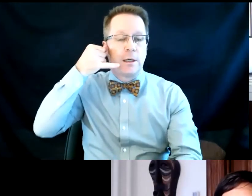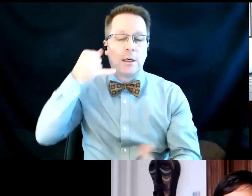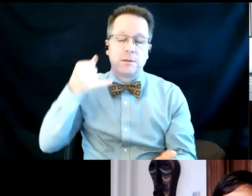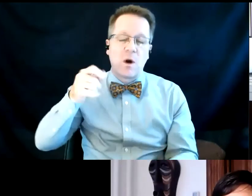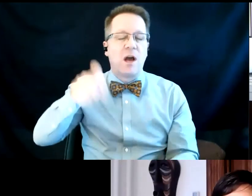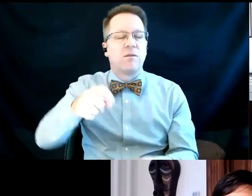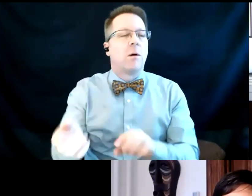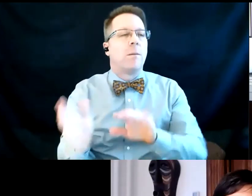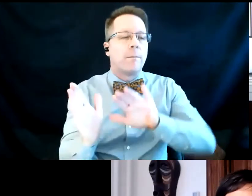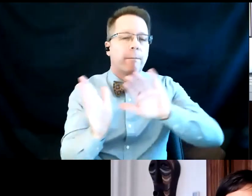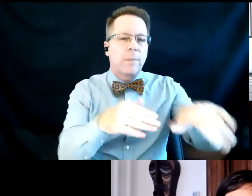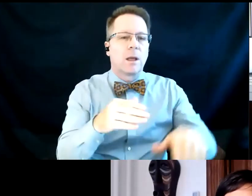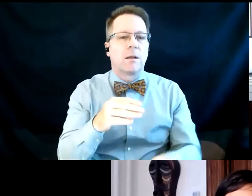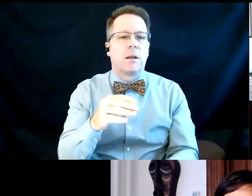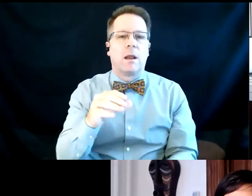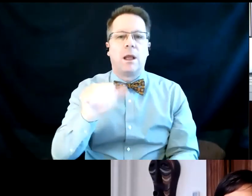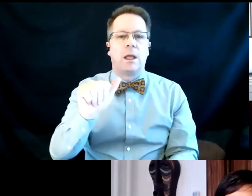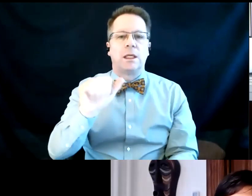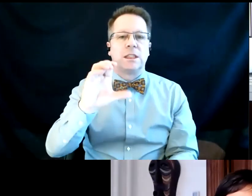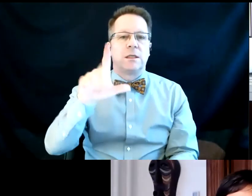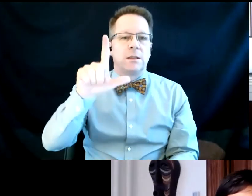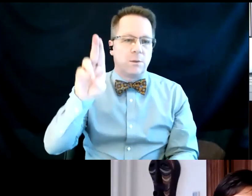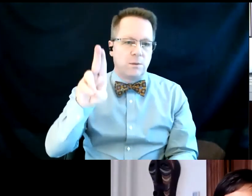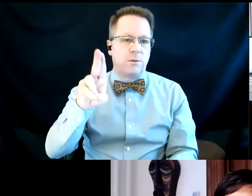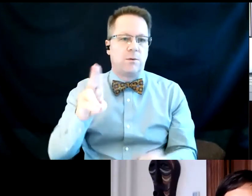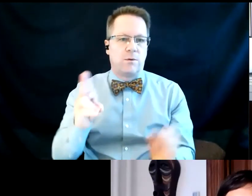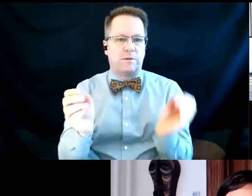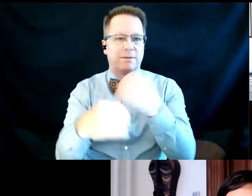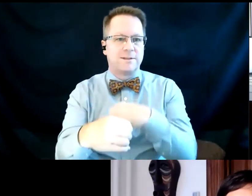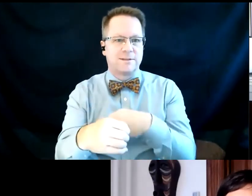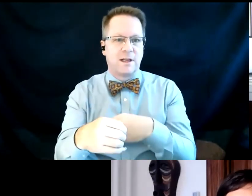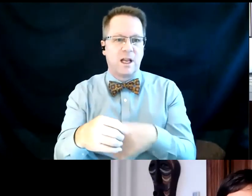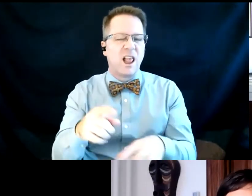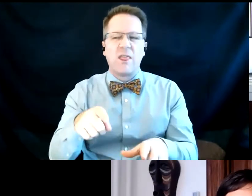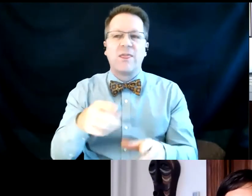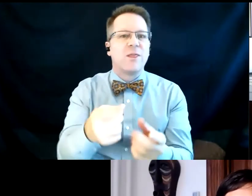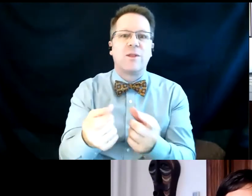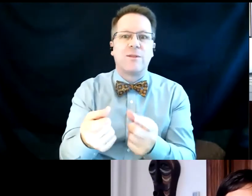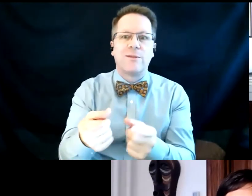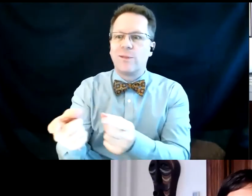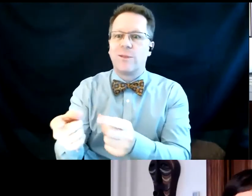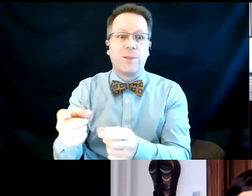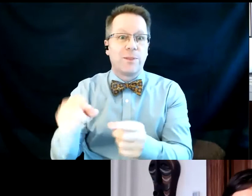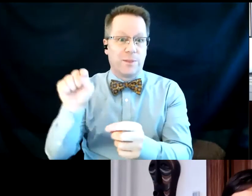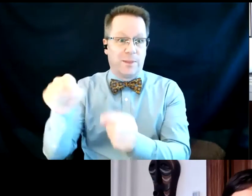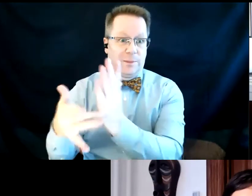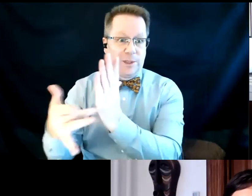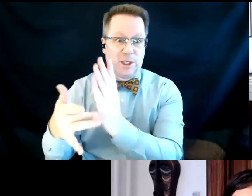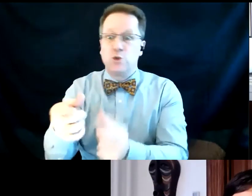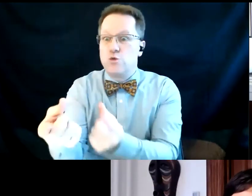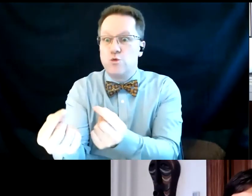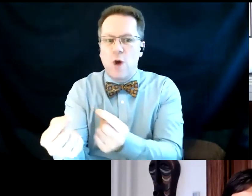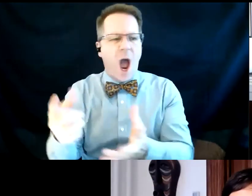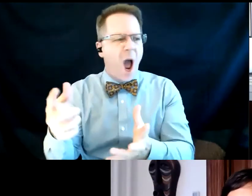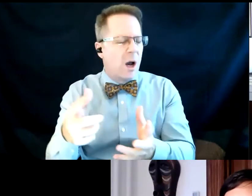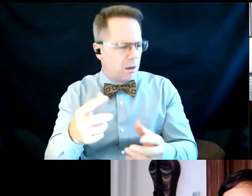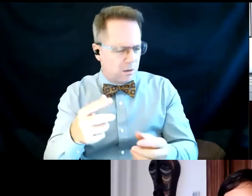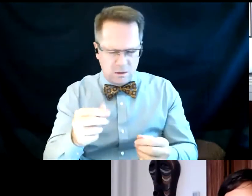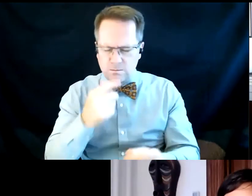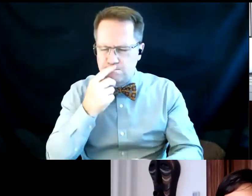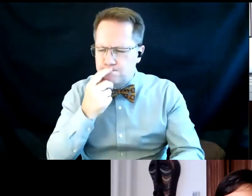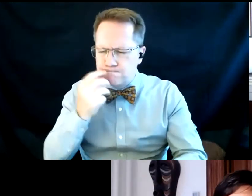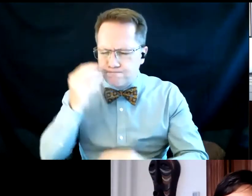great operations folks rigged up an old fax line, which uses a copper line, into a conference room with an old